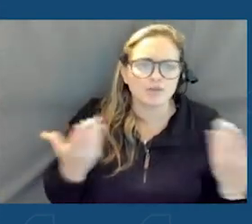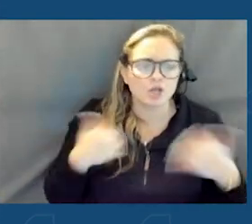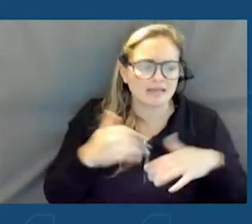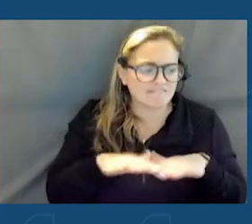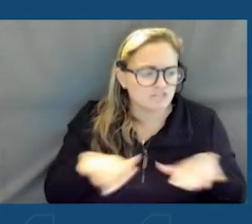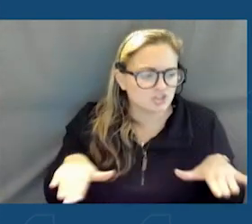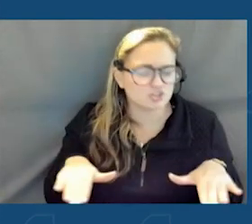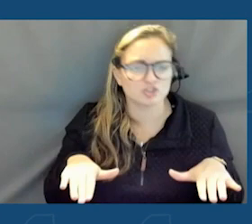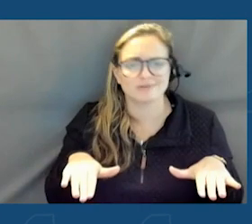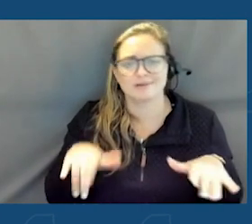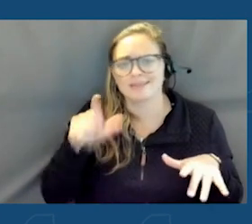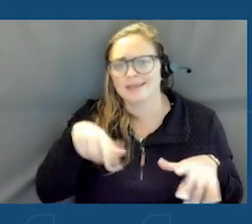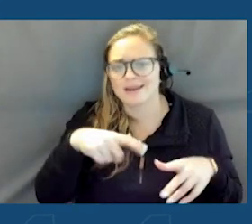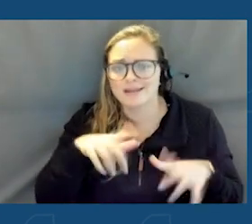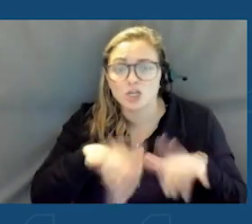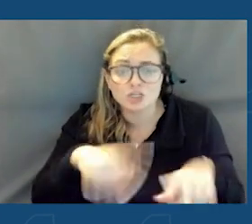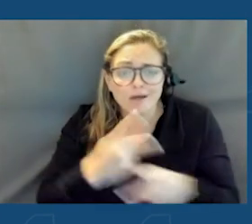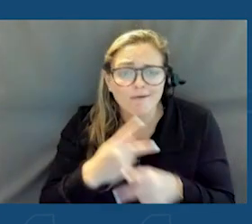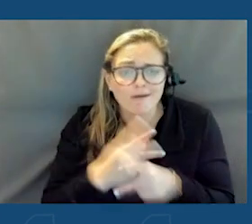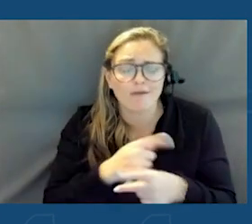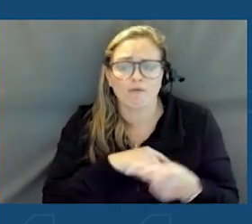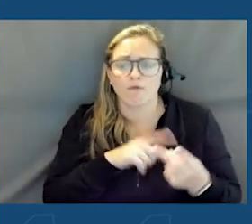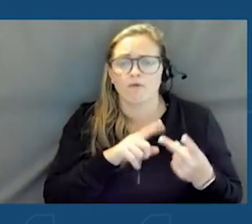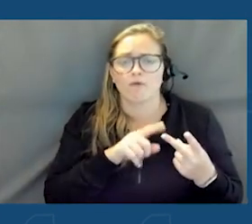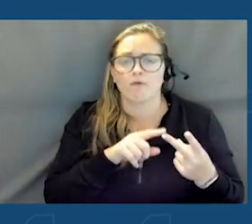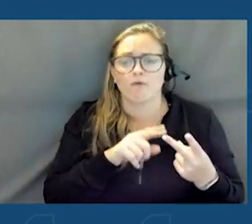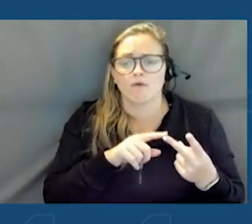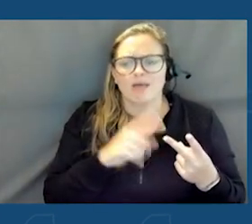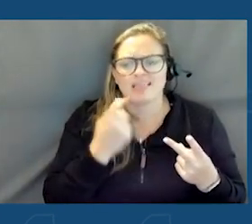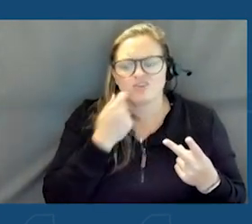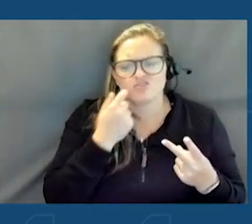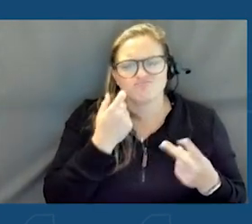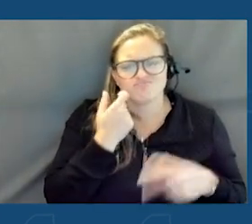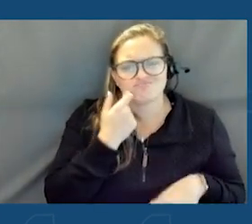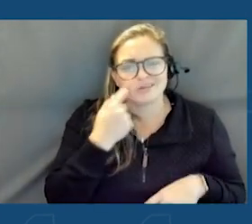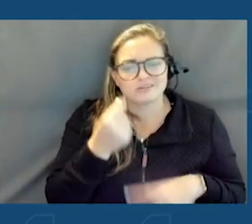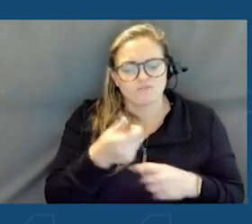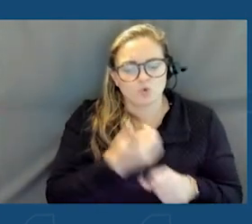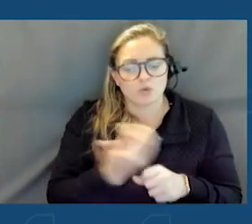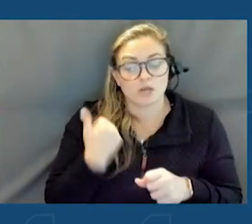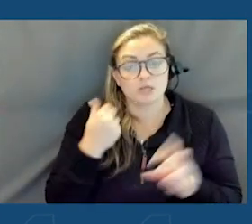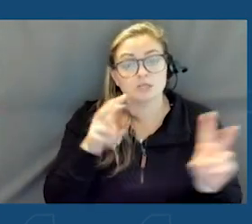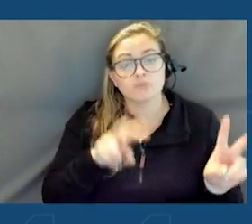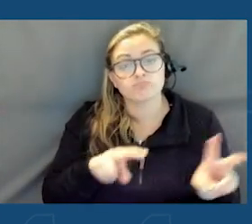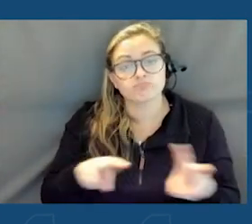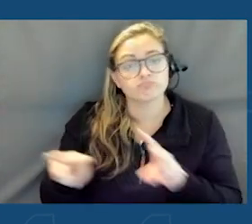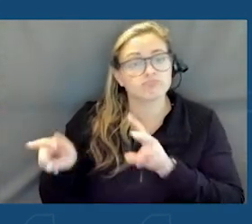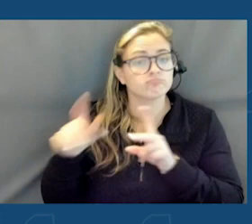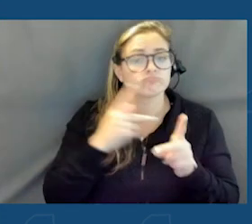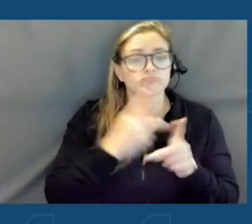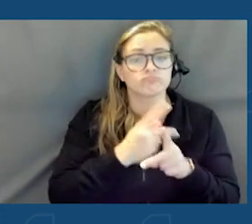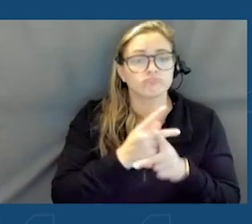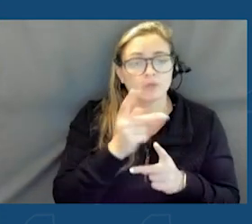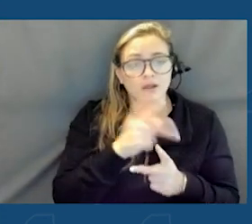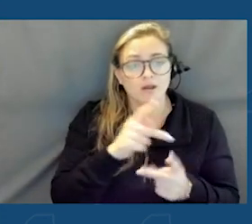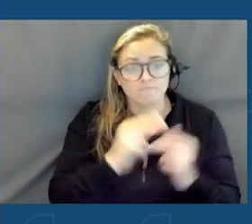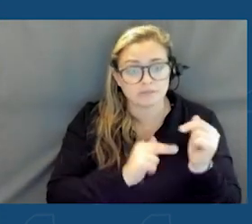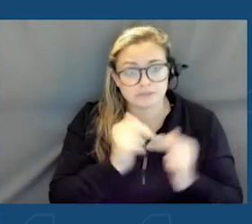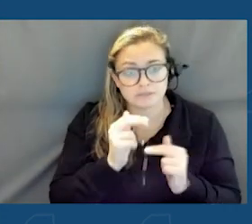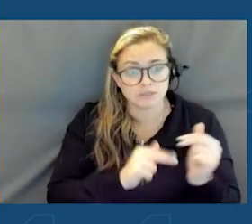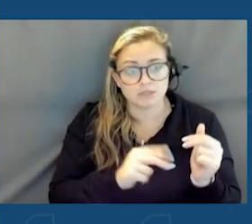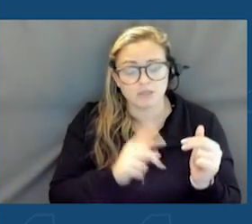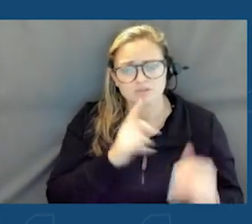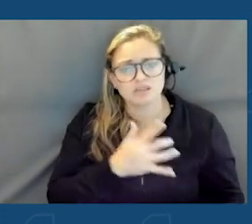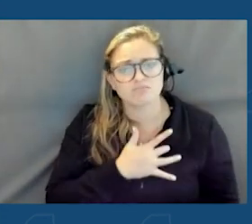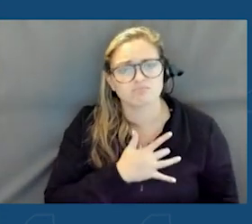and they need childcare. And last couple of years, I had a chance to tour the child care facility. Jeff and I talked about this, and I was so touched